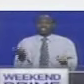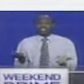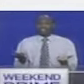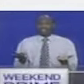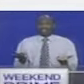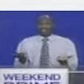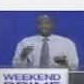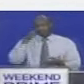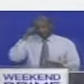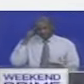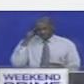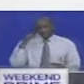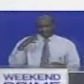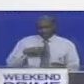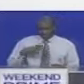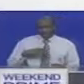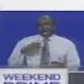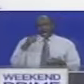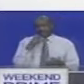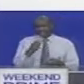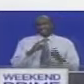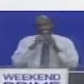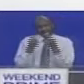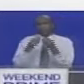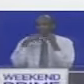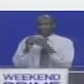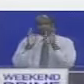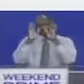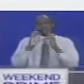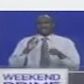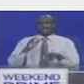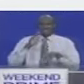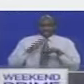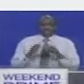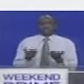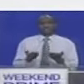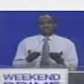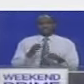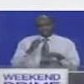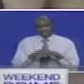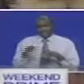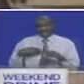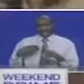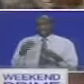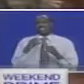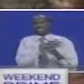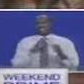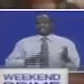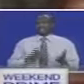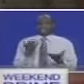It's because we have exalted our ethnic differences beyond our faith as Christians.